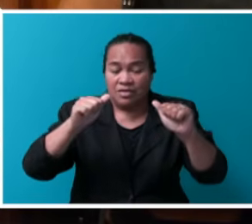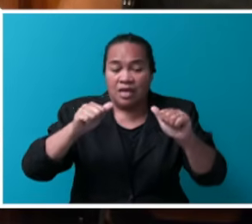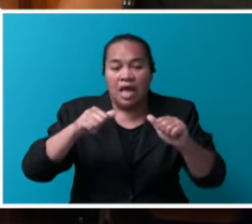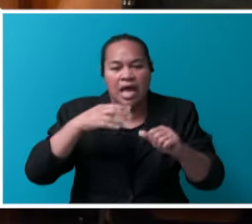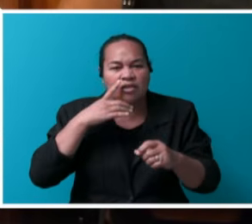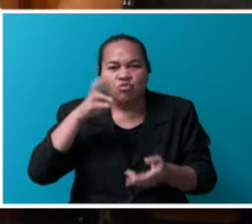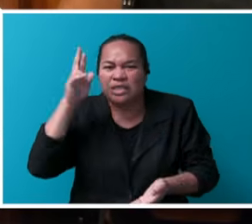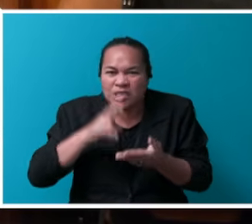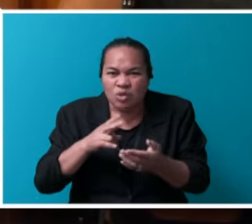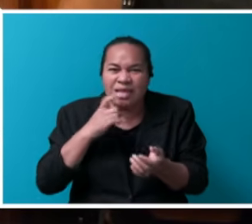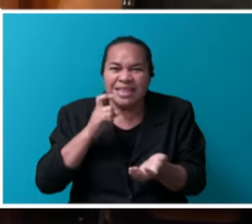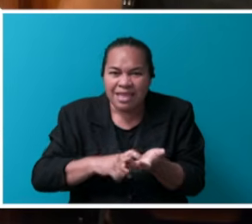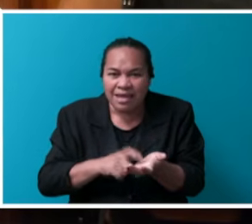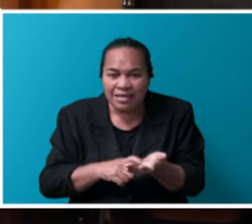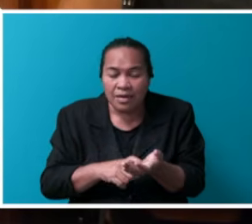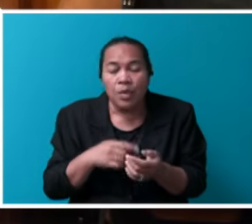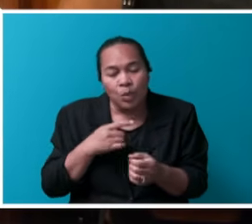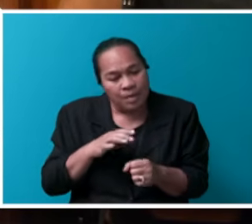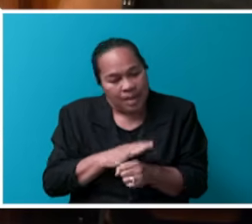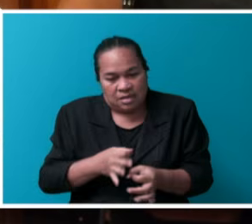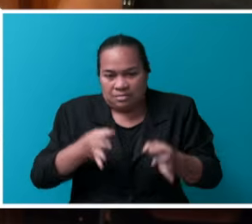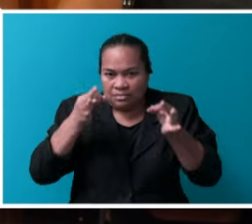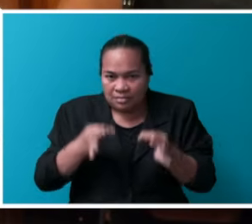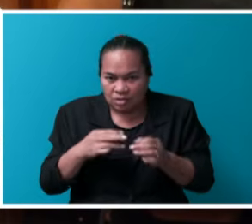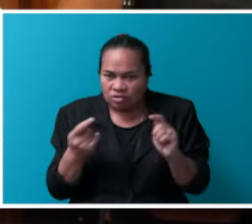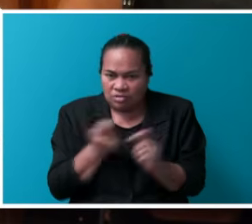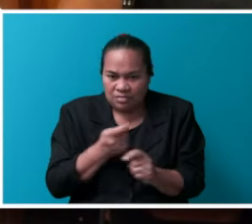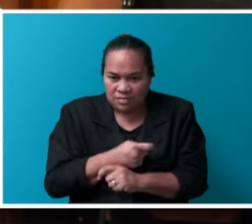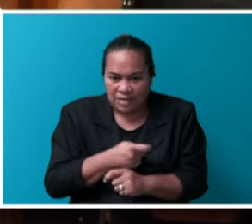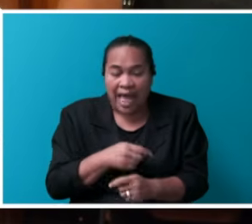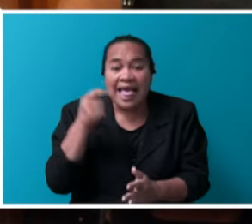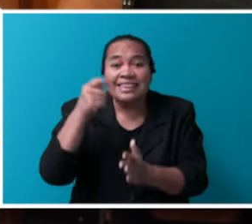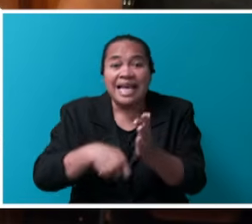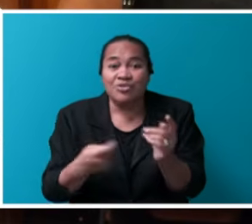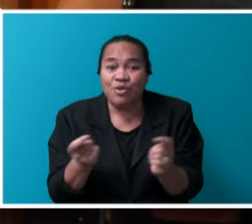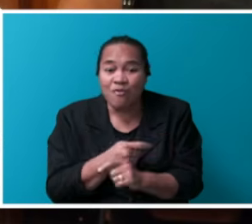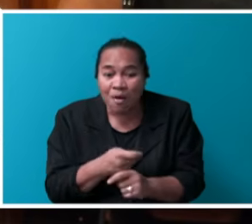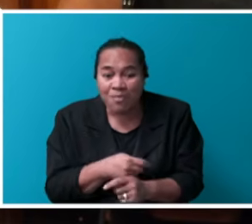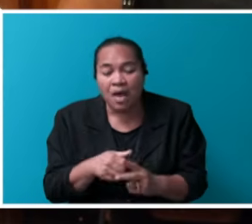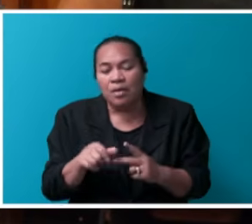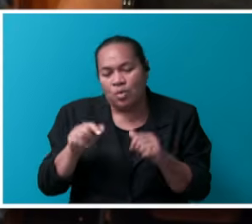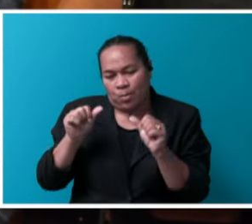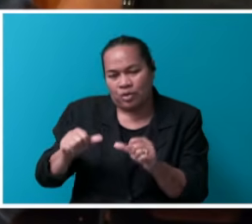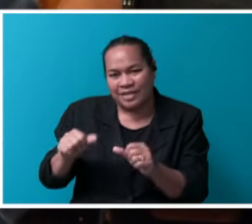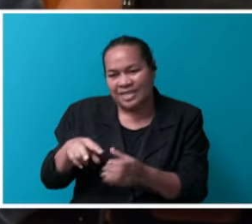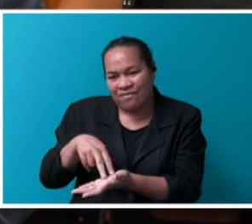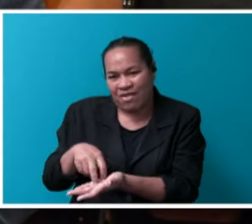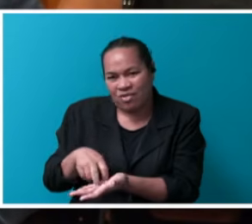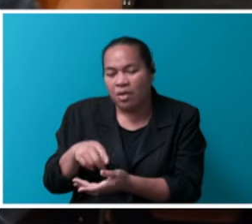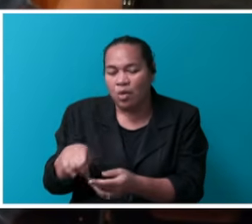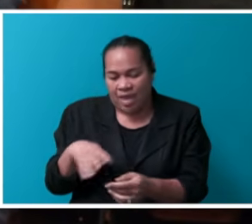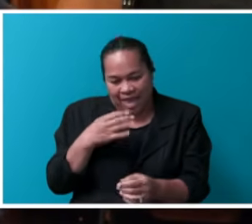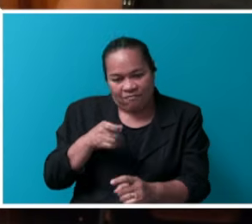burden. We took decisive revenue reforms, including tax reforms, but also protected the vulnerable through targeted support